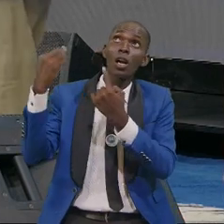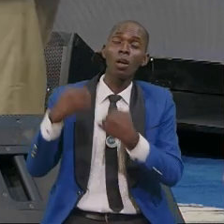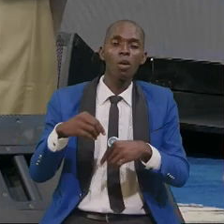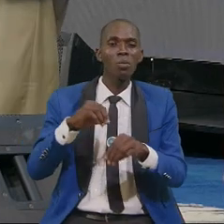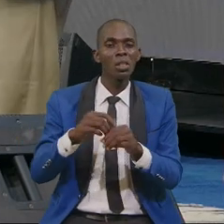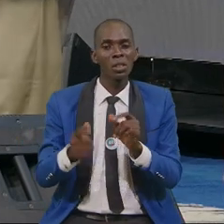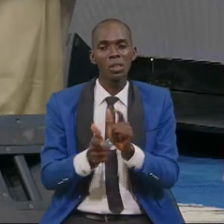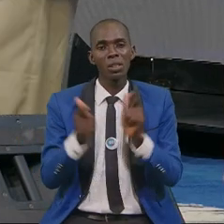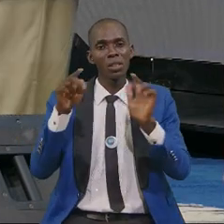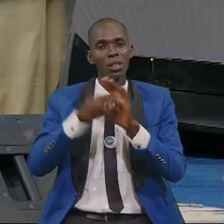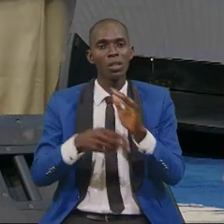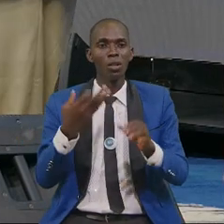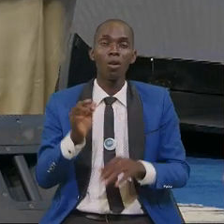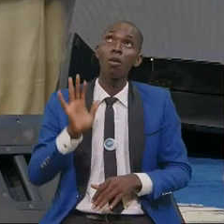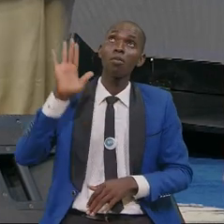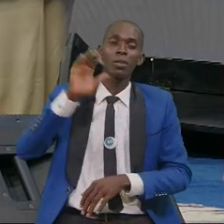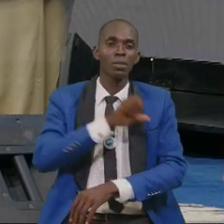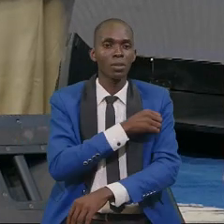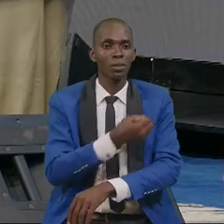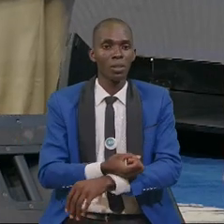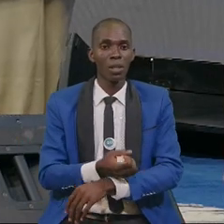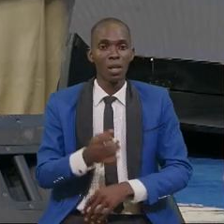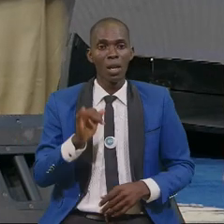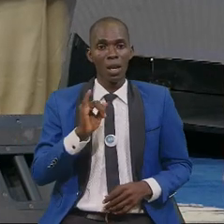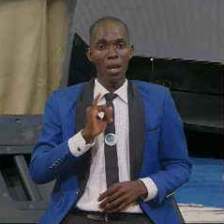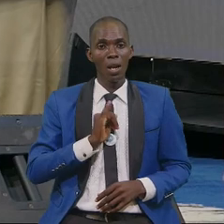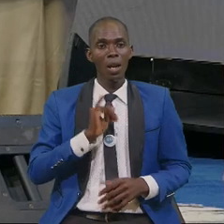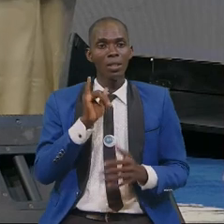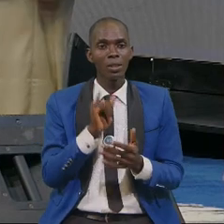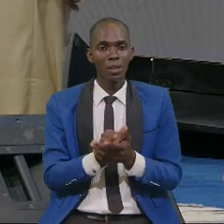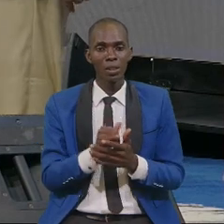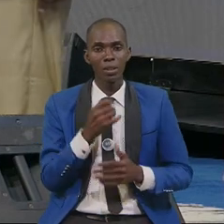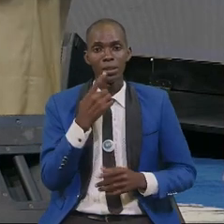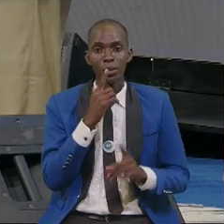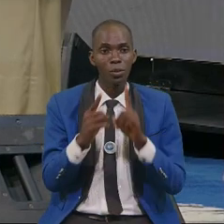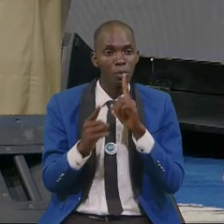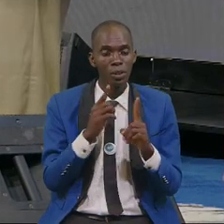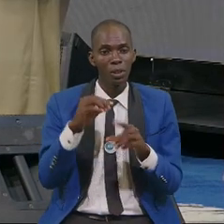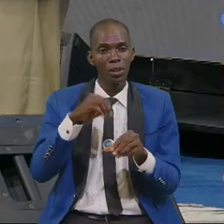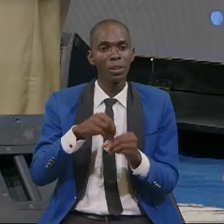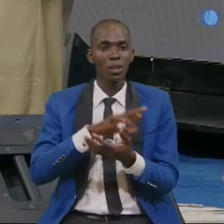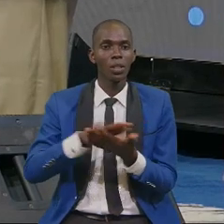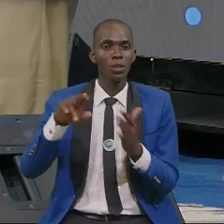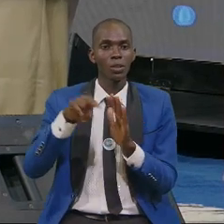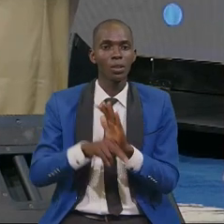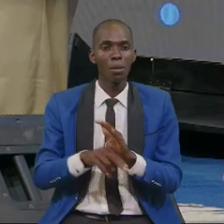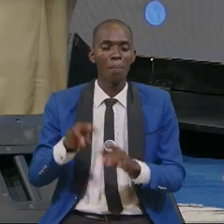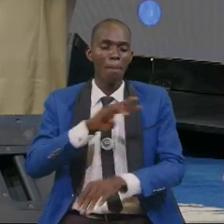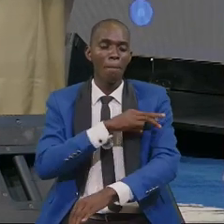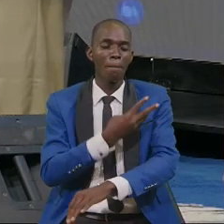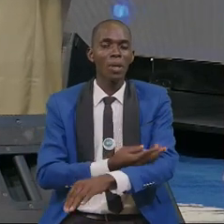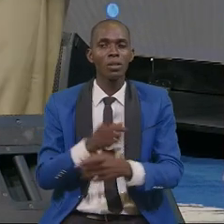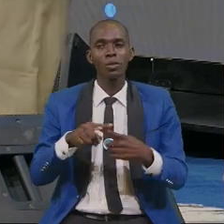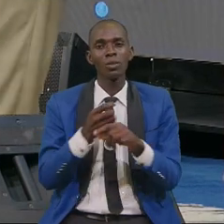his strength. I that speak in righteousness, mighty to save. That's